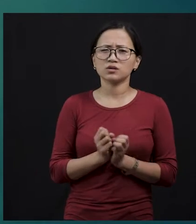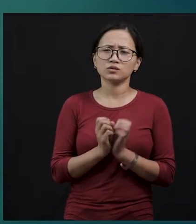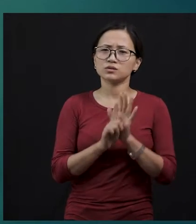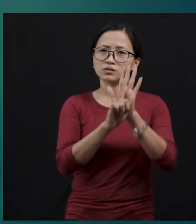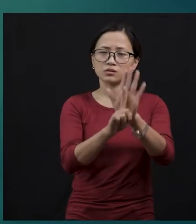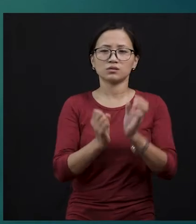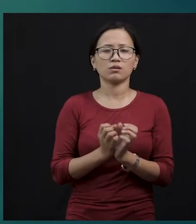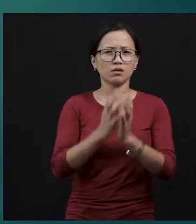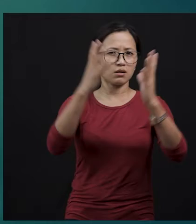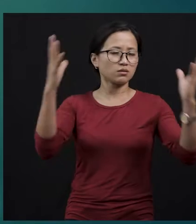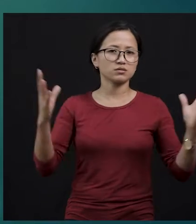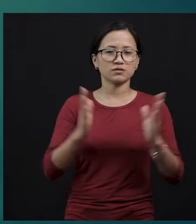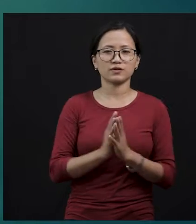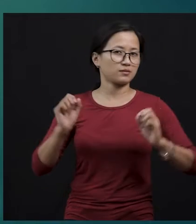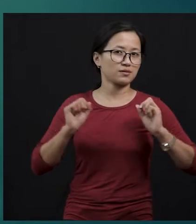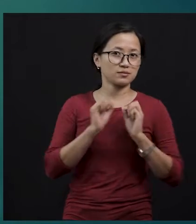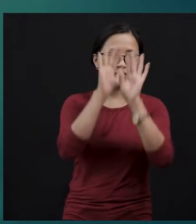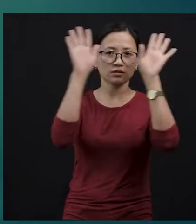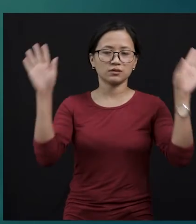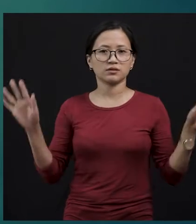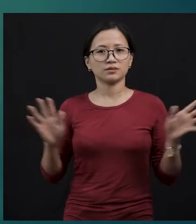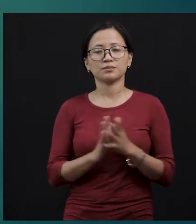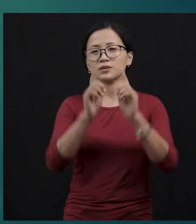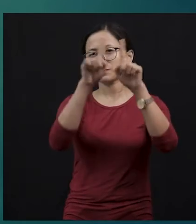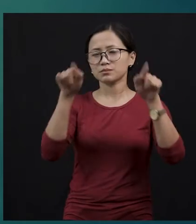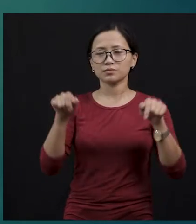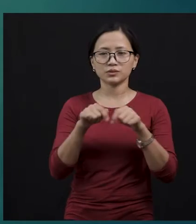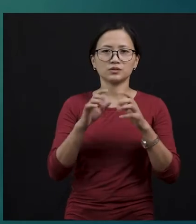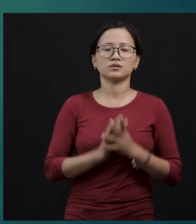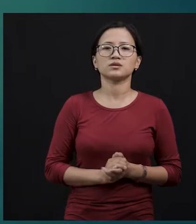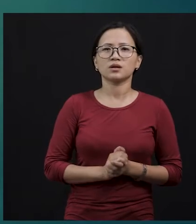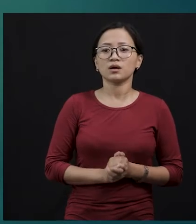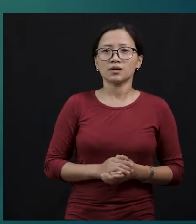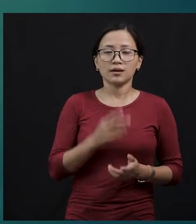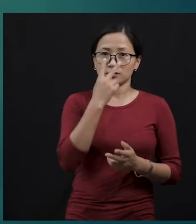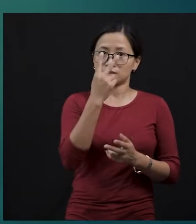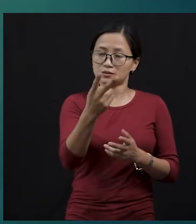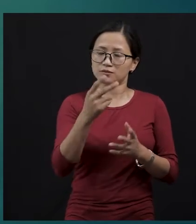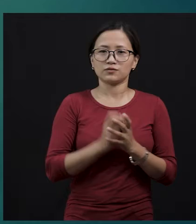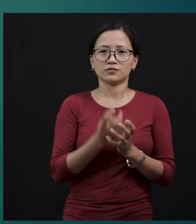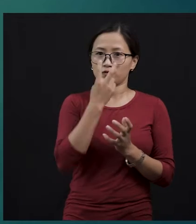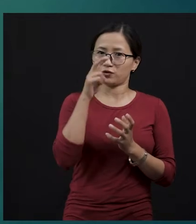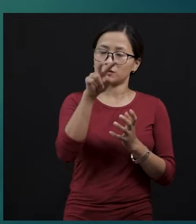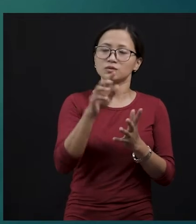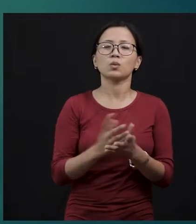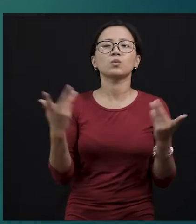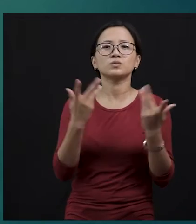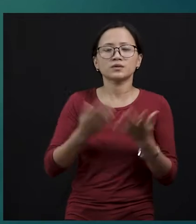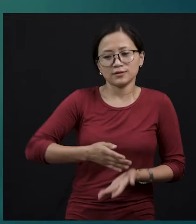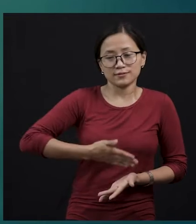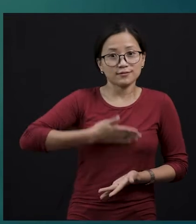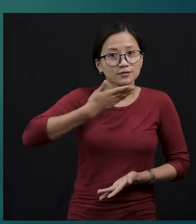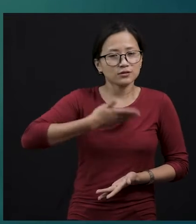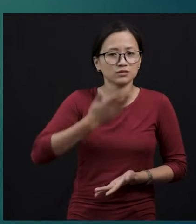of exciting pictures. I want you to stay focused. Okay, be focused in what I'm going to teach, and you will get to know more and more. I'm going to